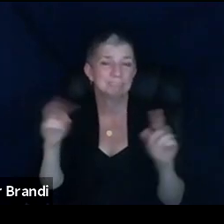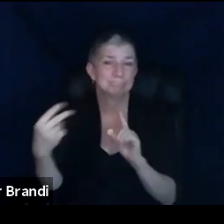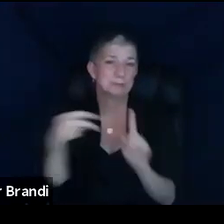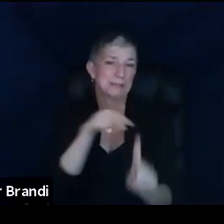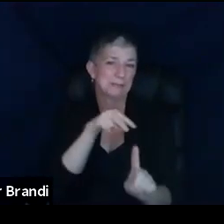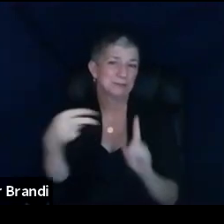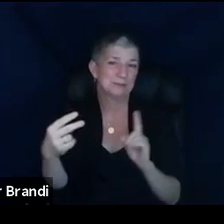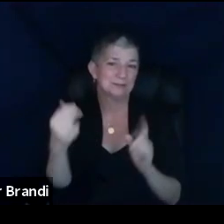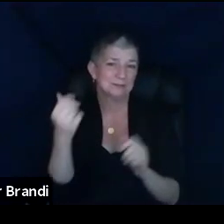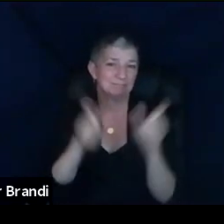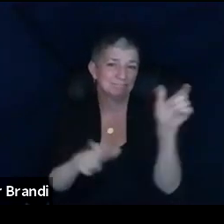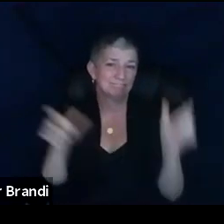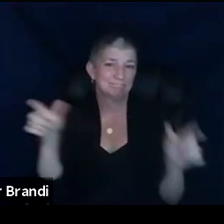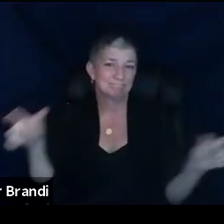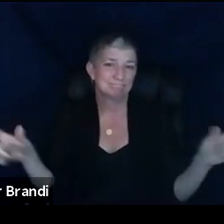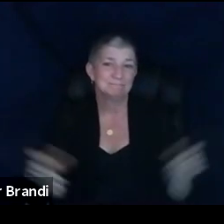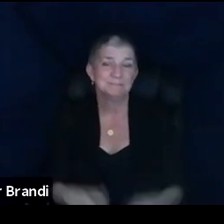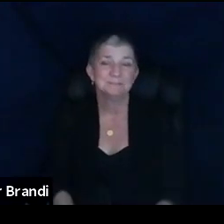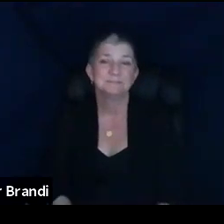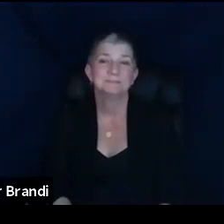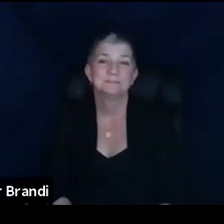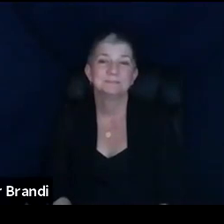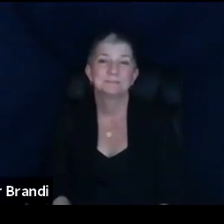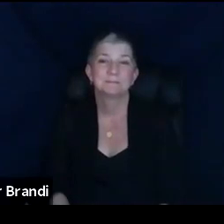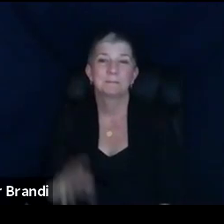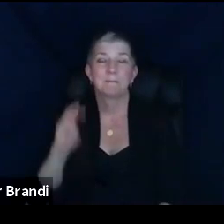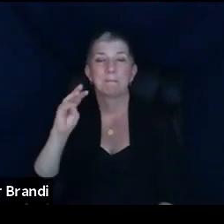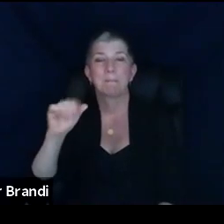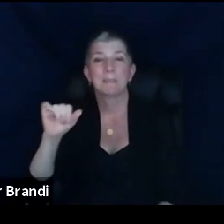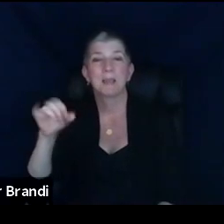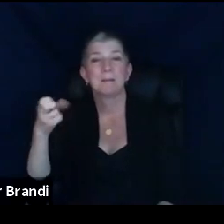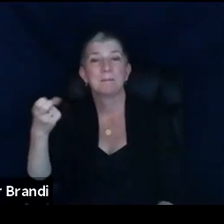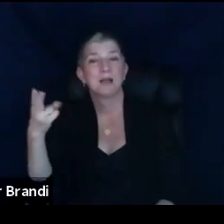I think that's great. Yeah. Yeah.